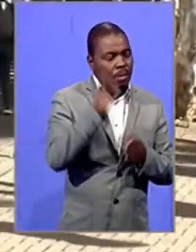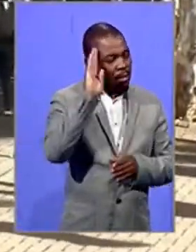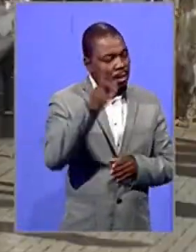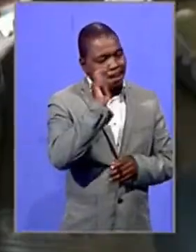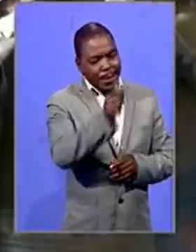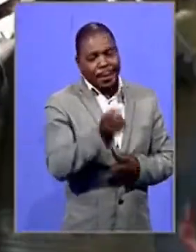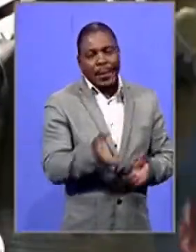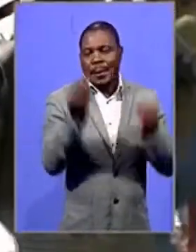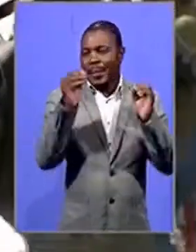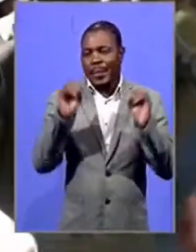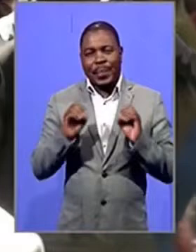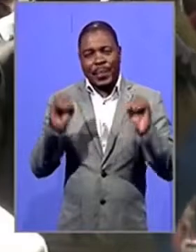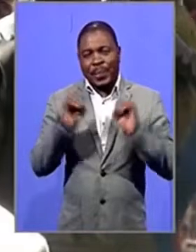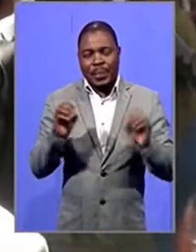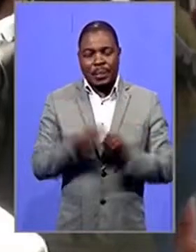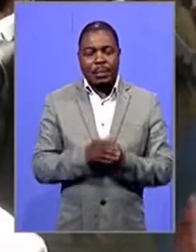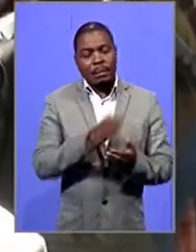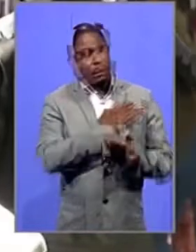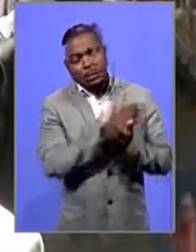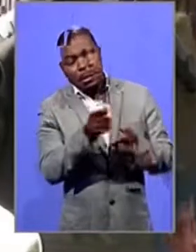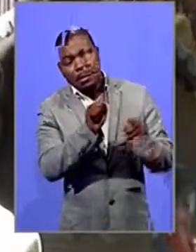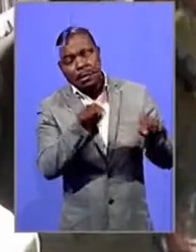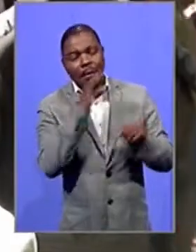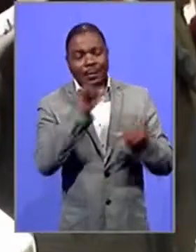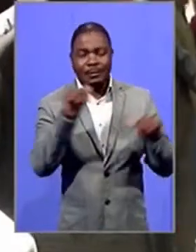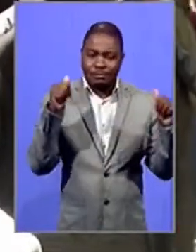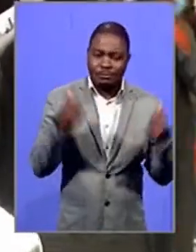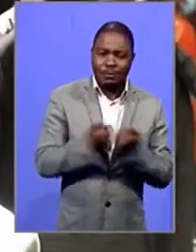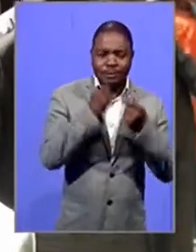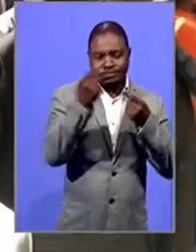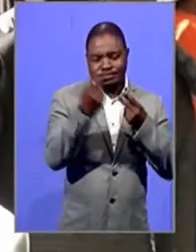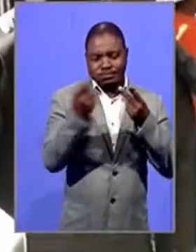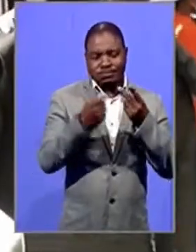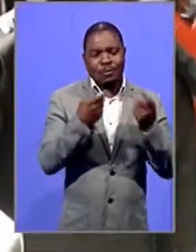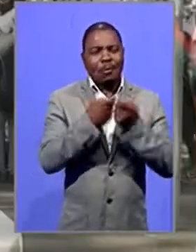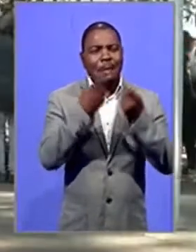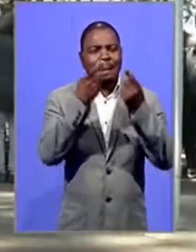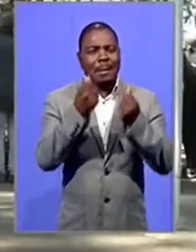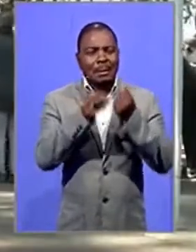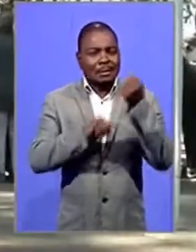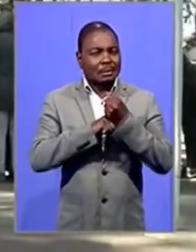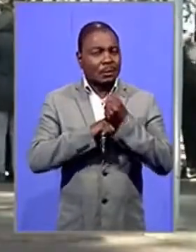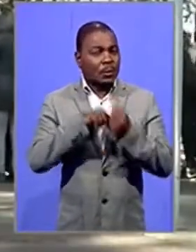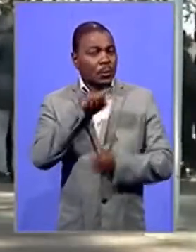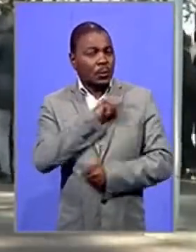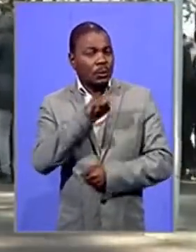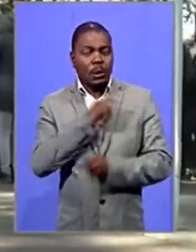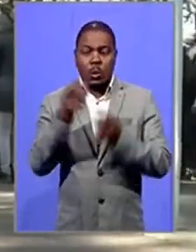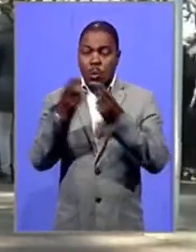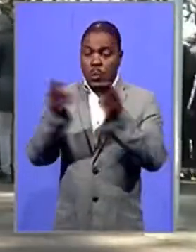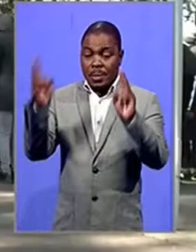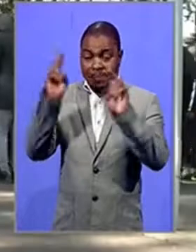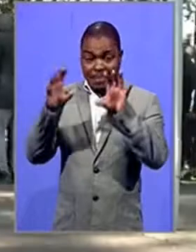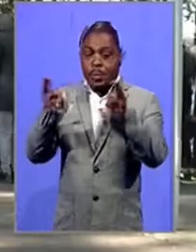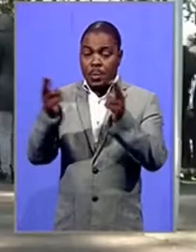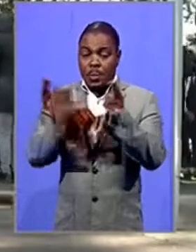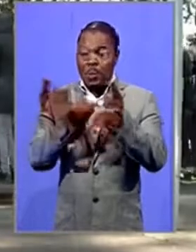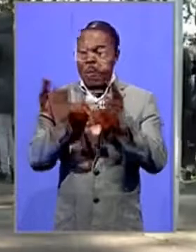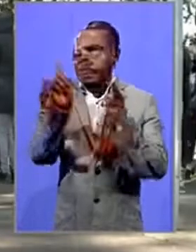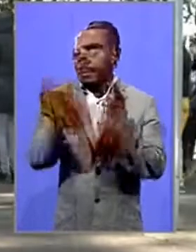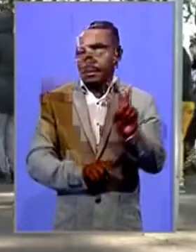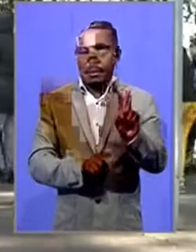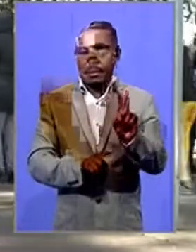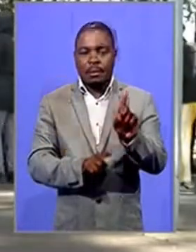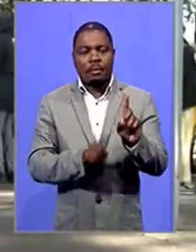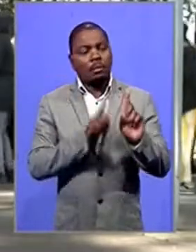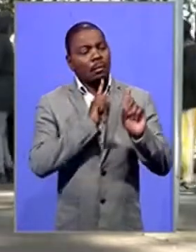bodulo. Ba bang ba re ba tobana le diphephetso ka dithuso tsa ditjhelete ka lebaka la hore university e hloleha ho nehelana